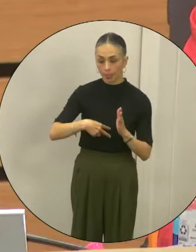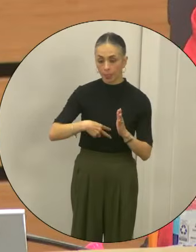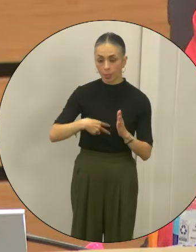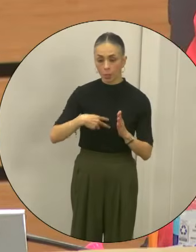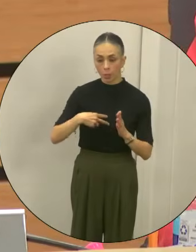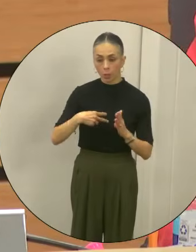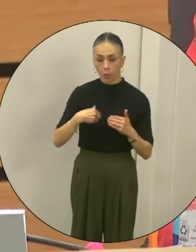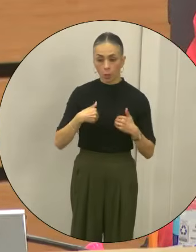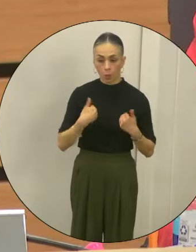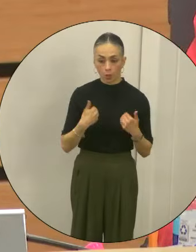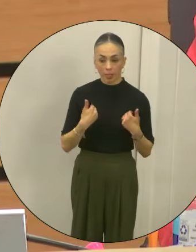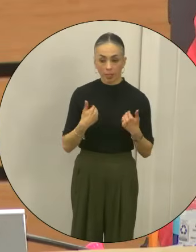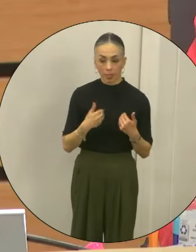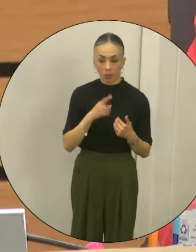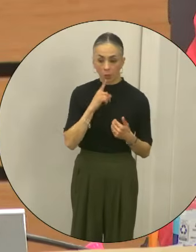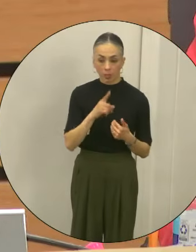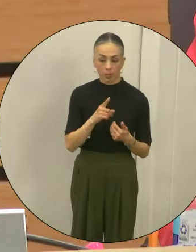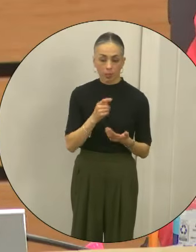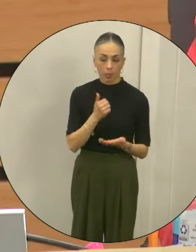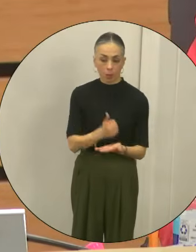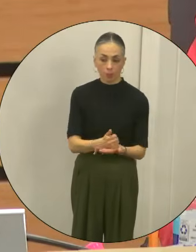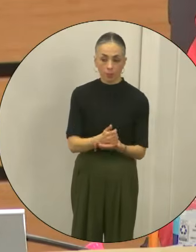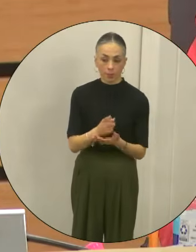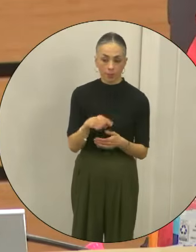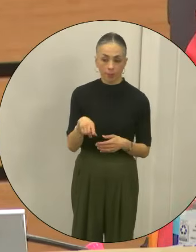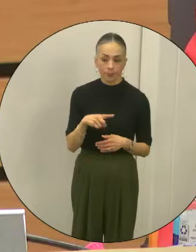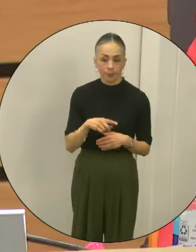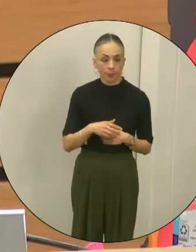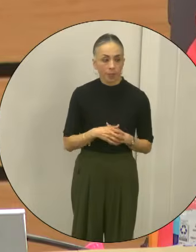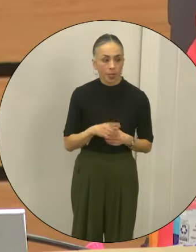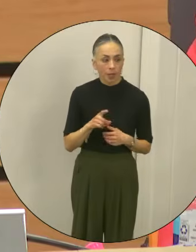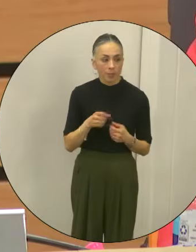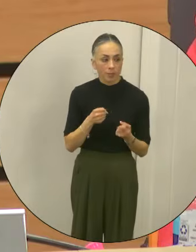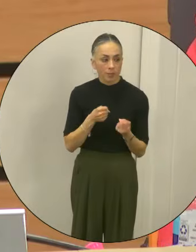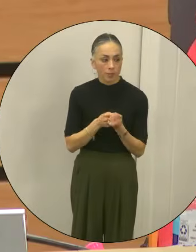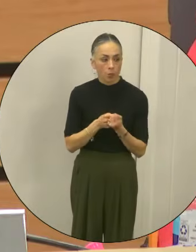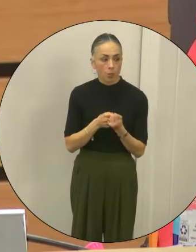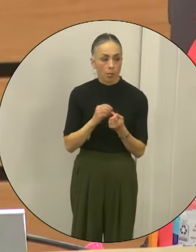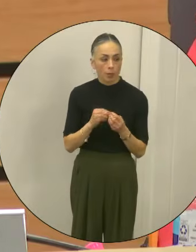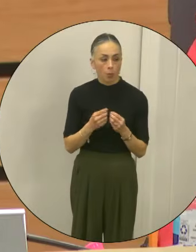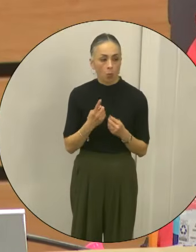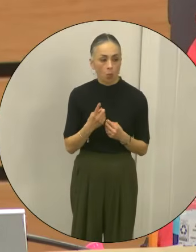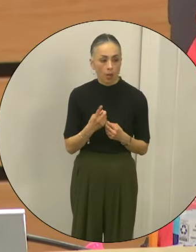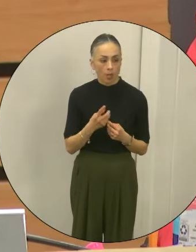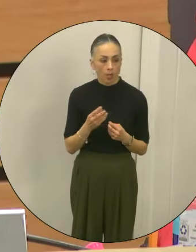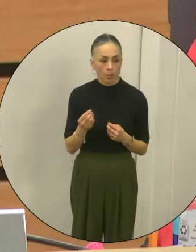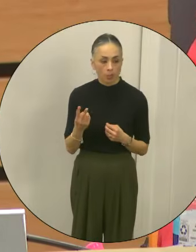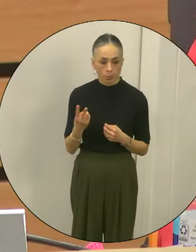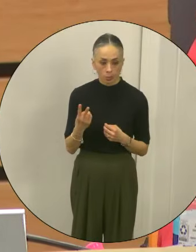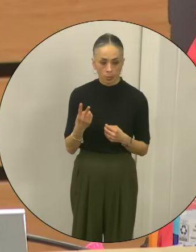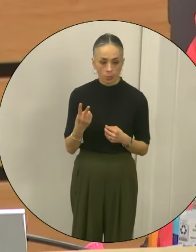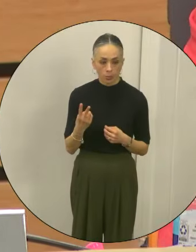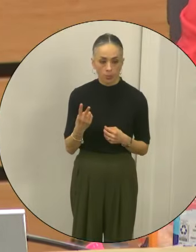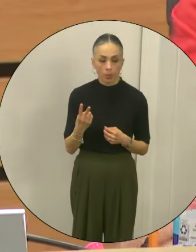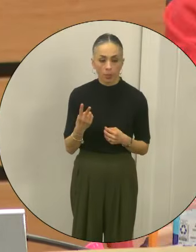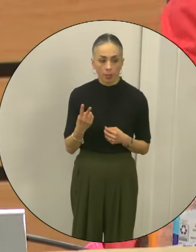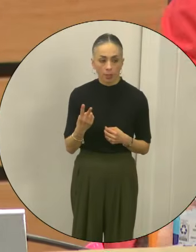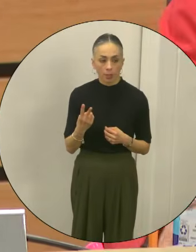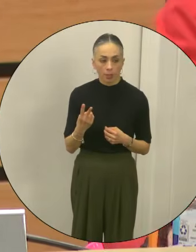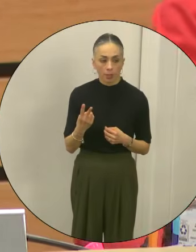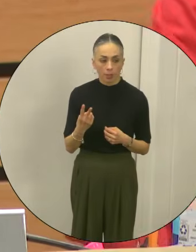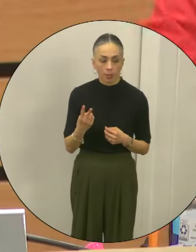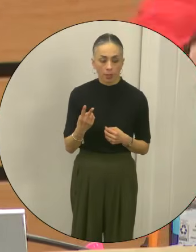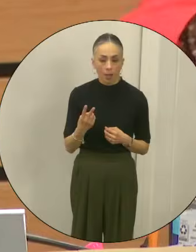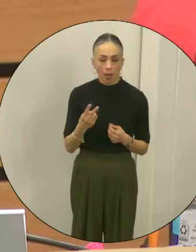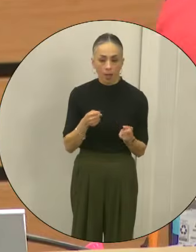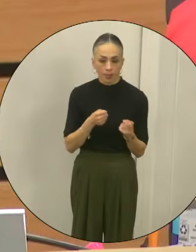it really does help them. And so I have to support number 1 and 2. And I